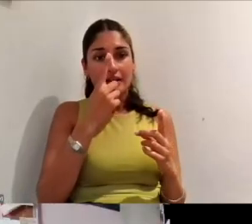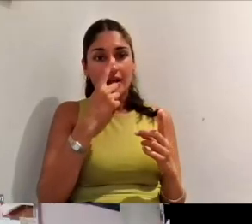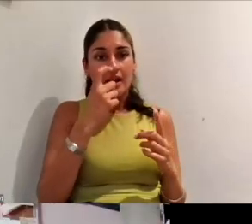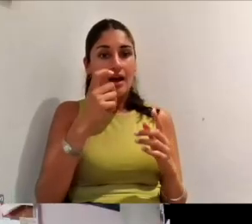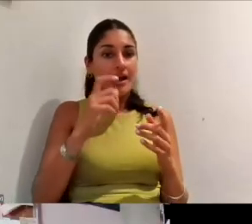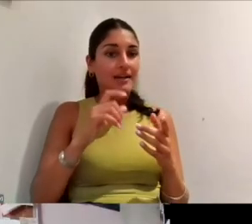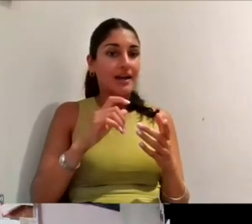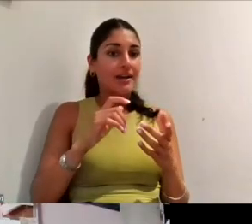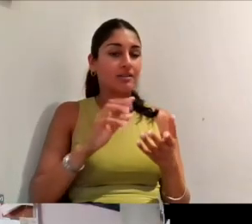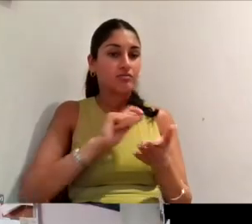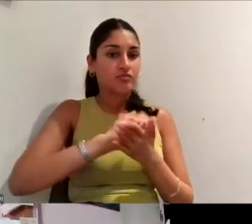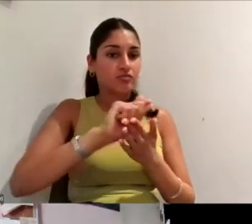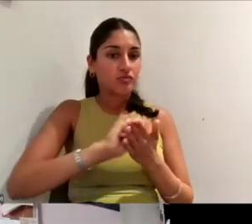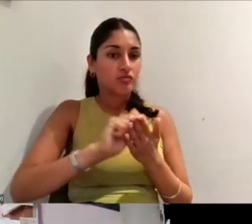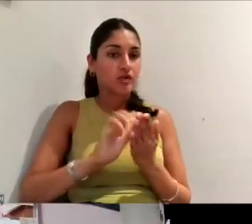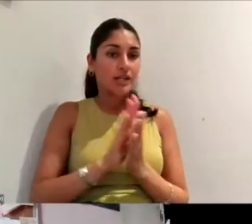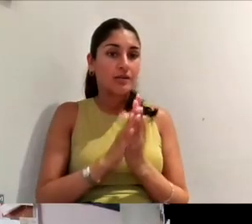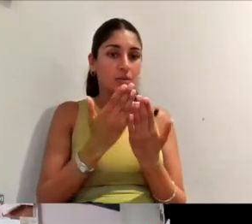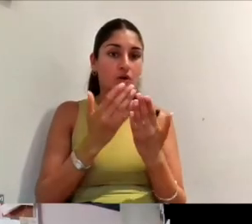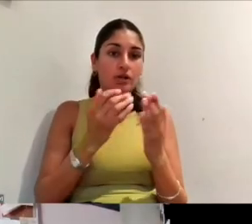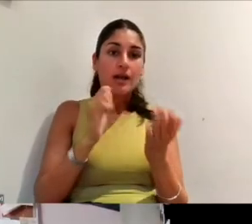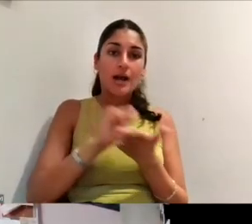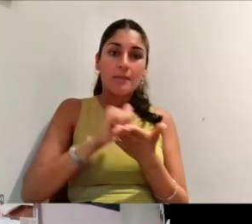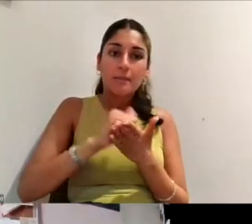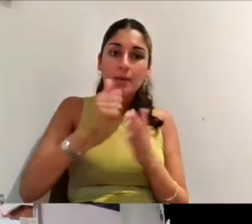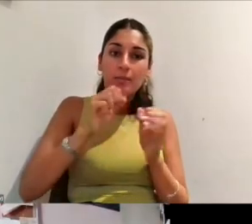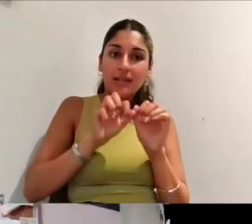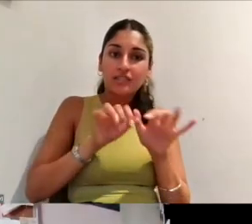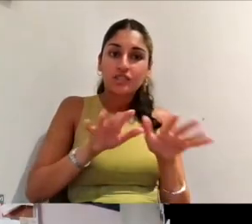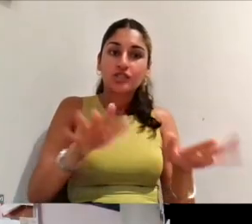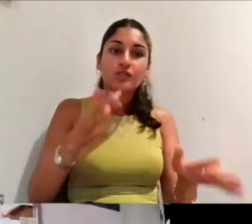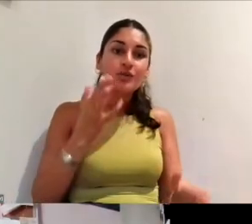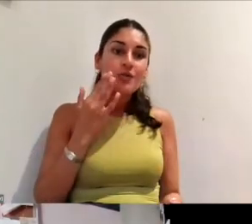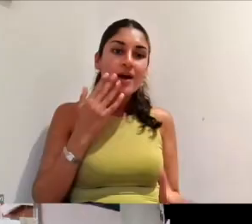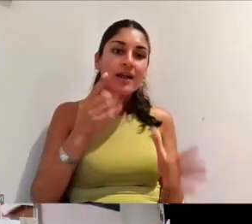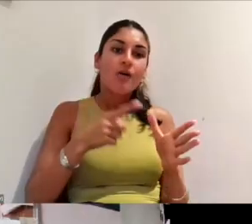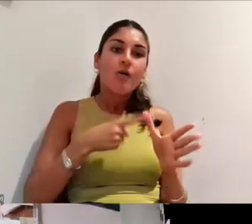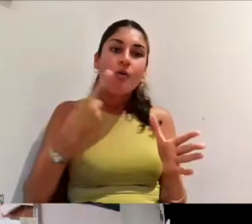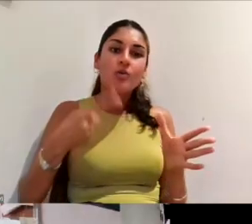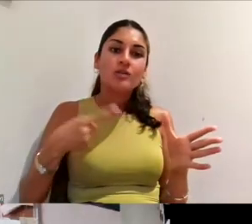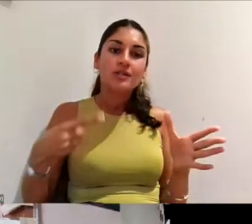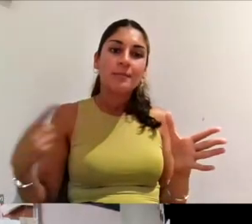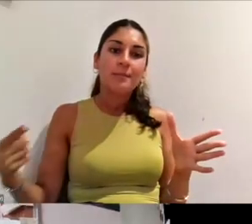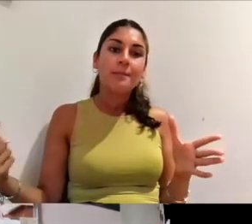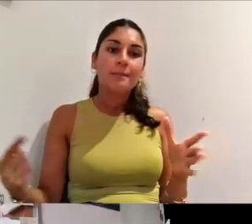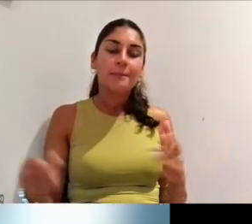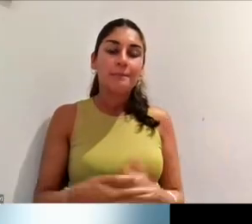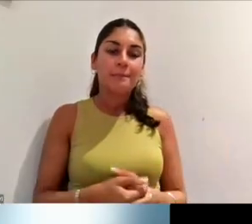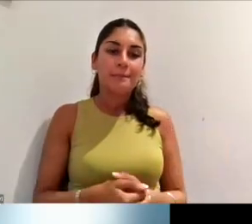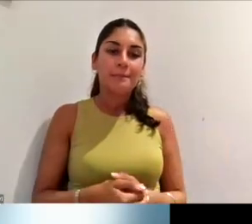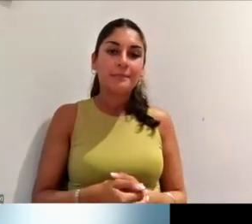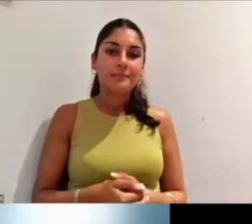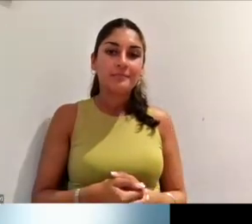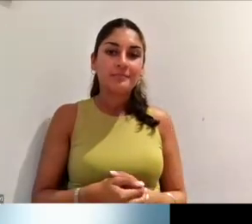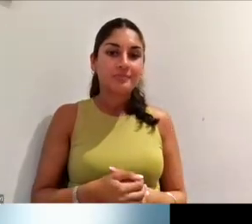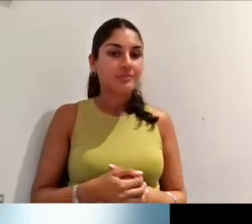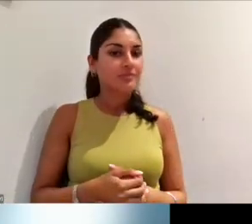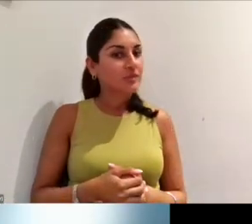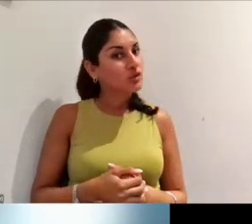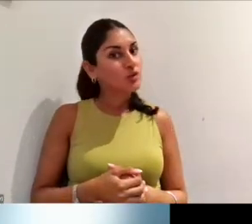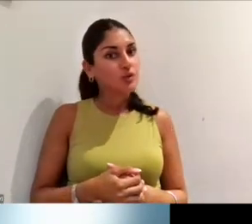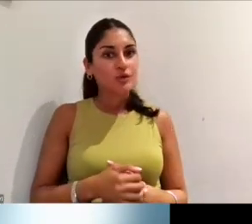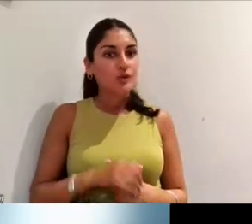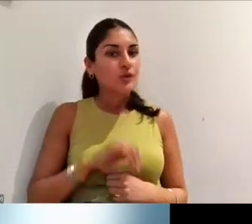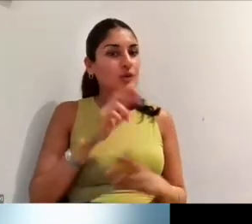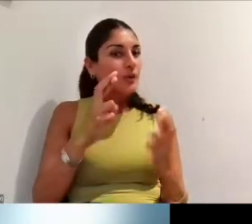out in the autumn, so look out for that. We'll be watching,